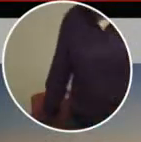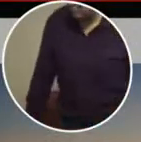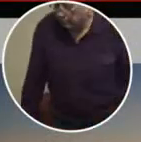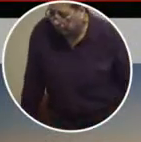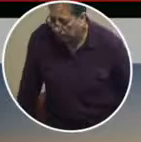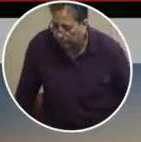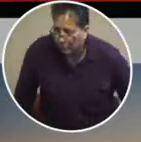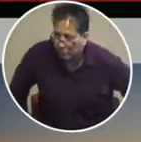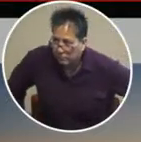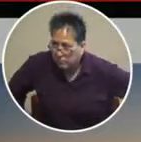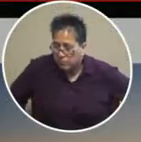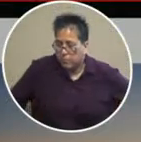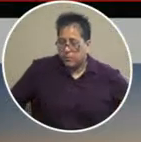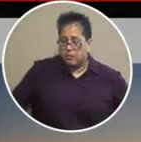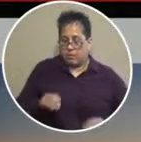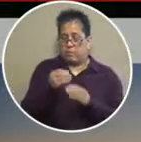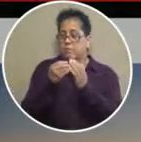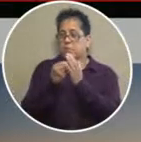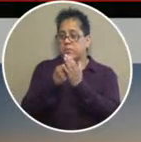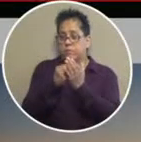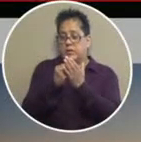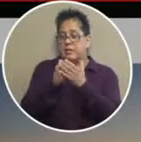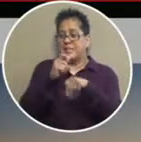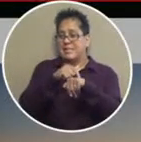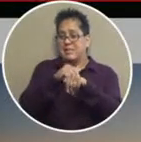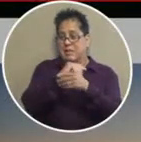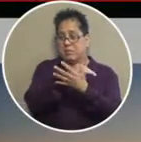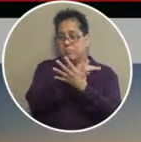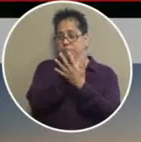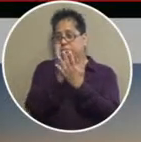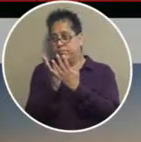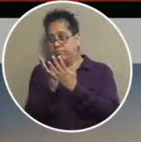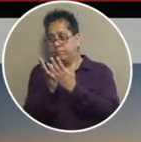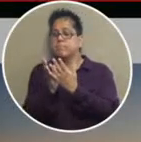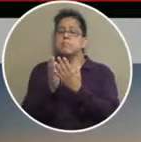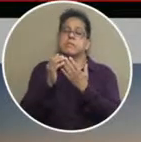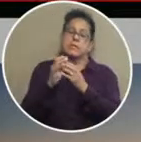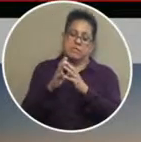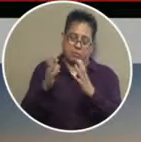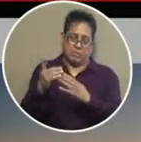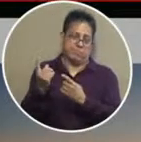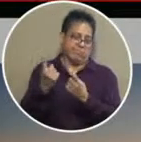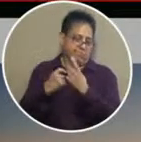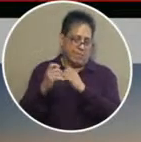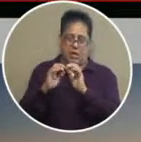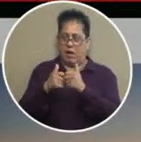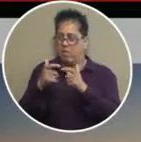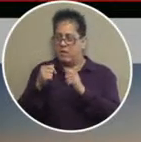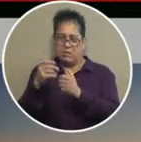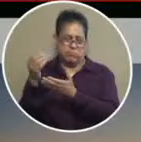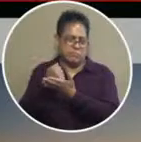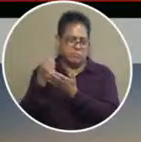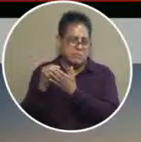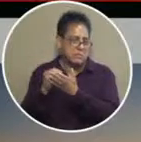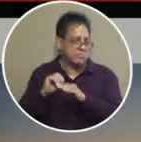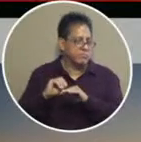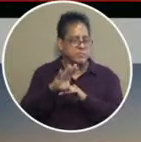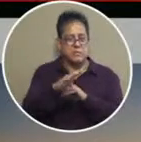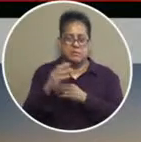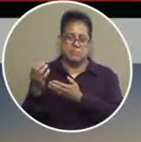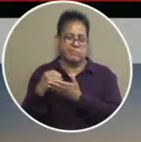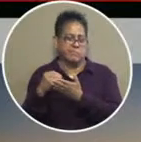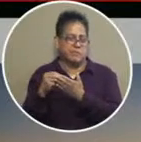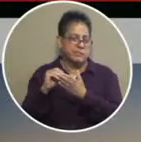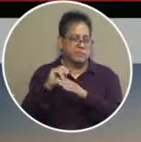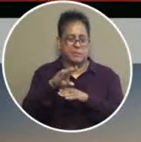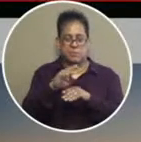So in terms of the funding timeline, we've gotten a lot of questions about how fast can we get this money out and how can we get this on the ground?